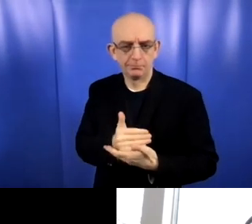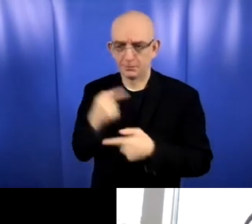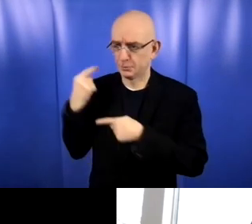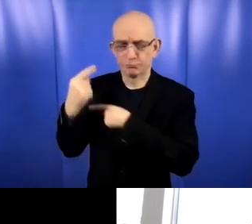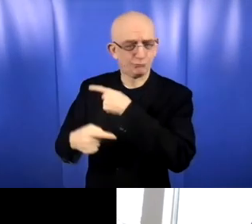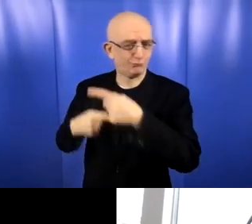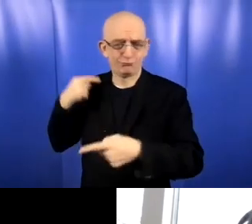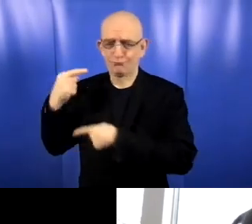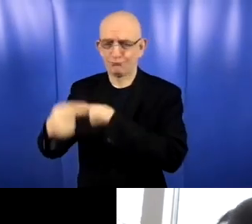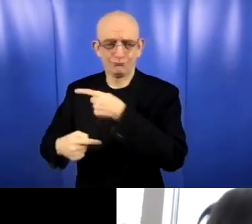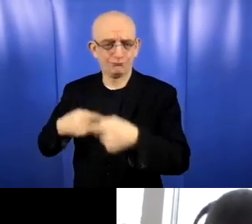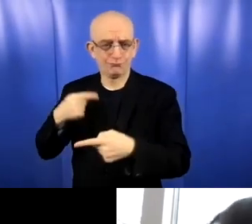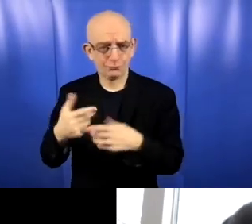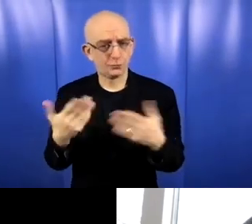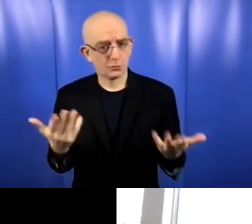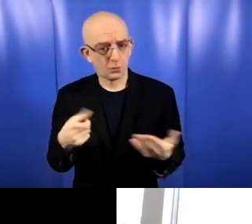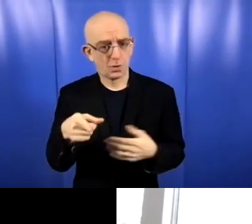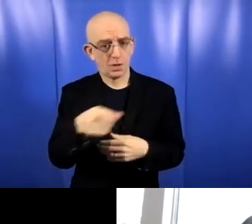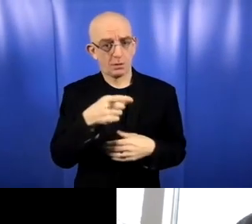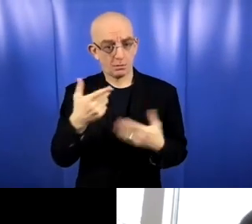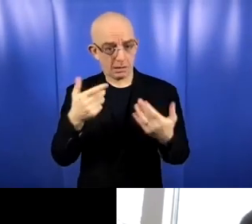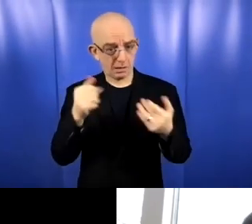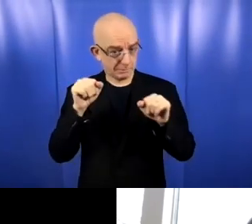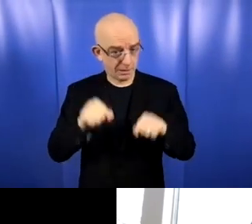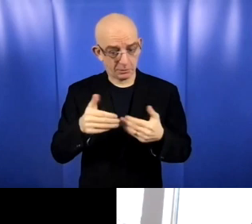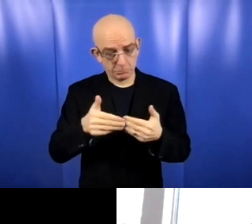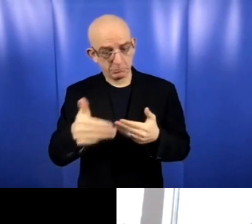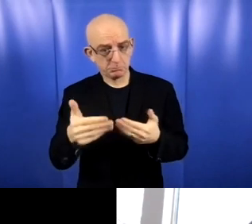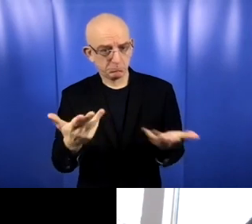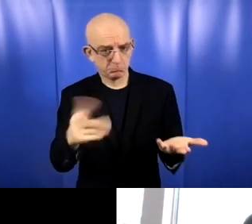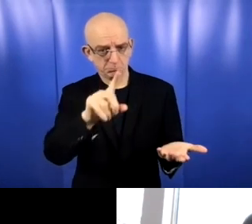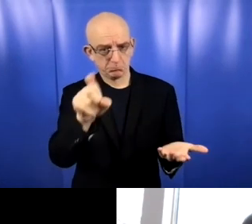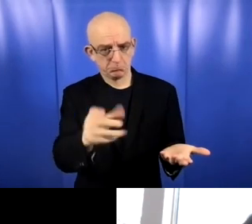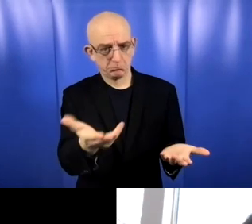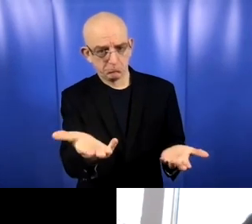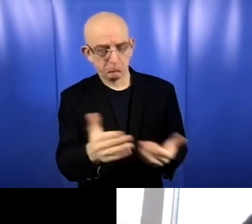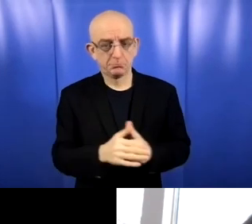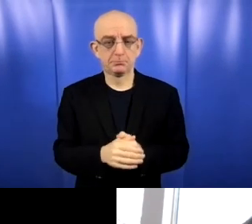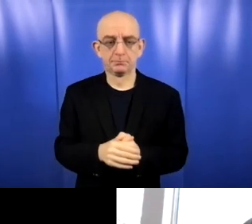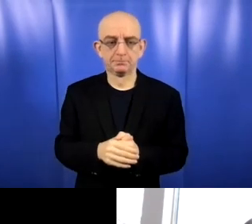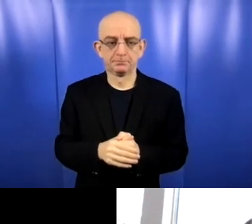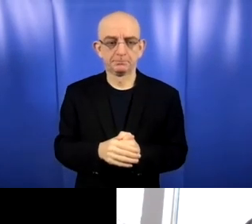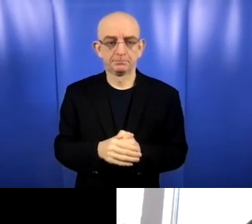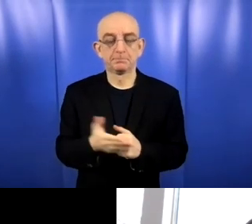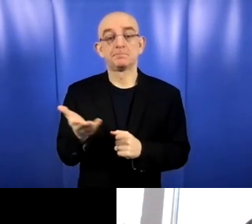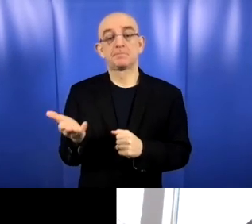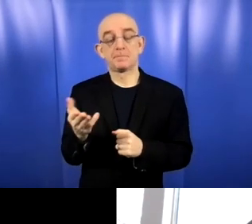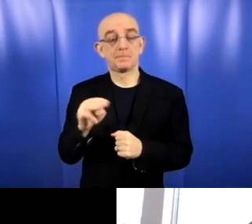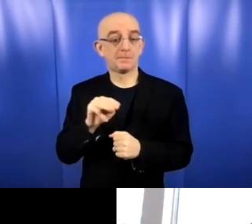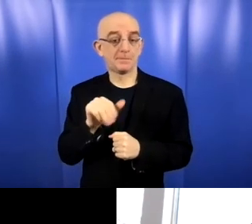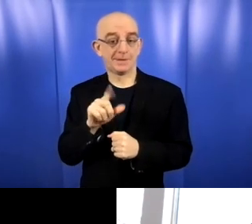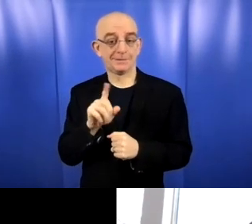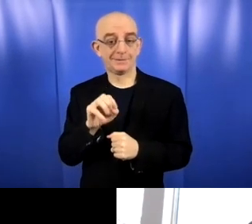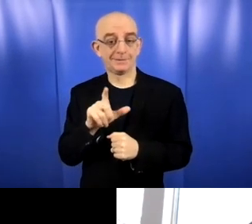Thank you, Jeff. And thank you so much for highlighting the importance of engagement with academics and